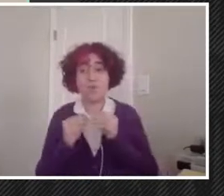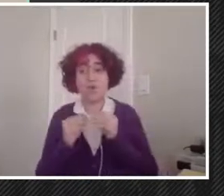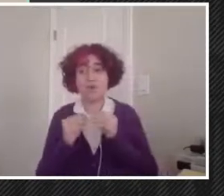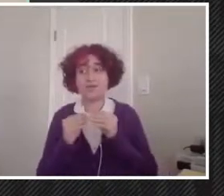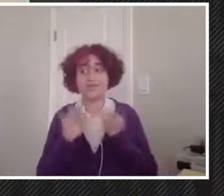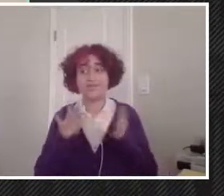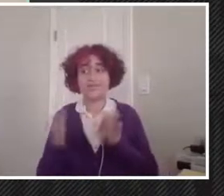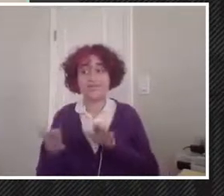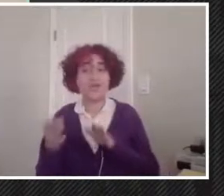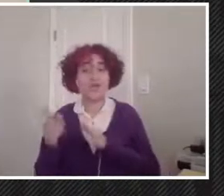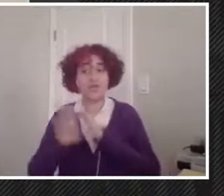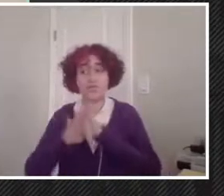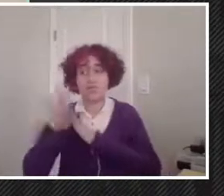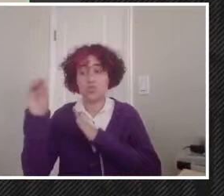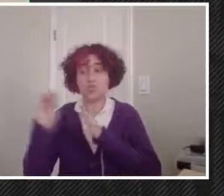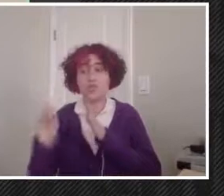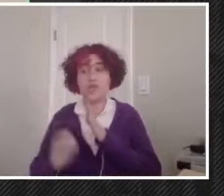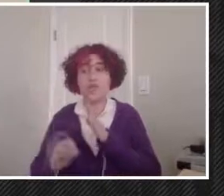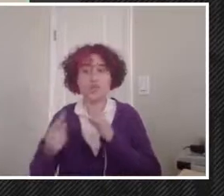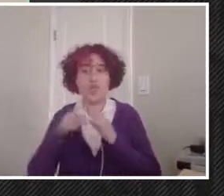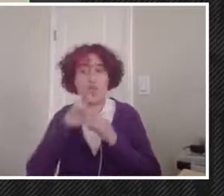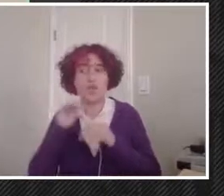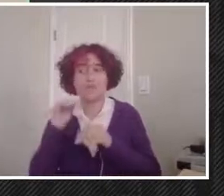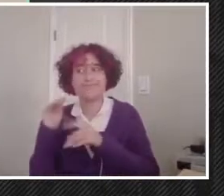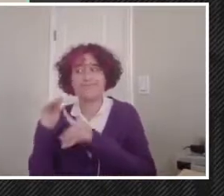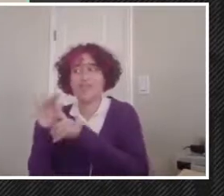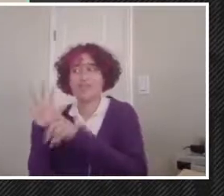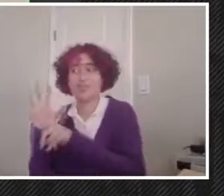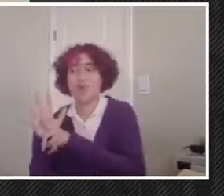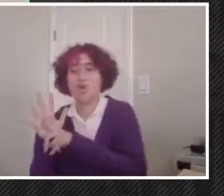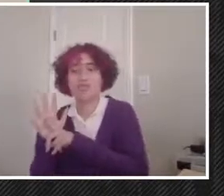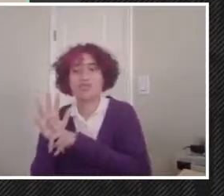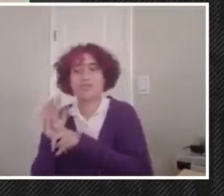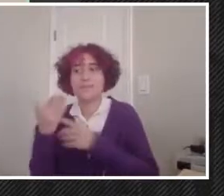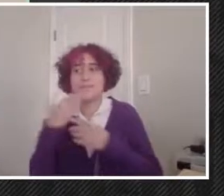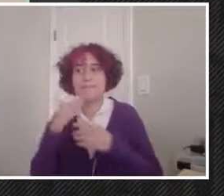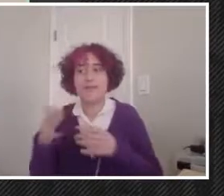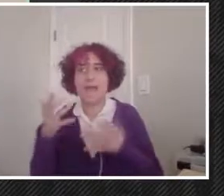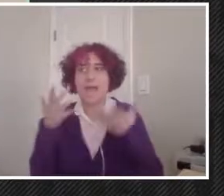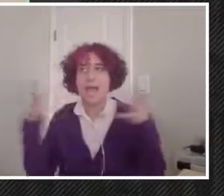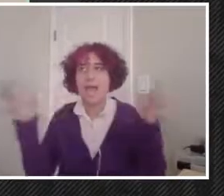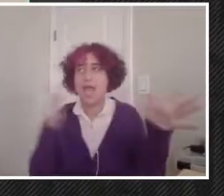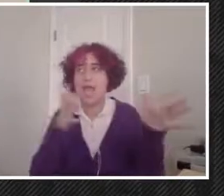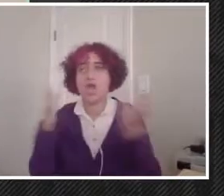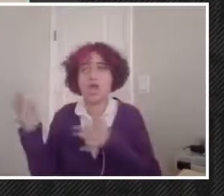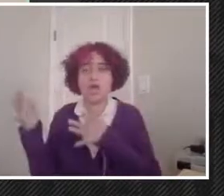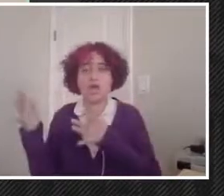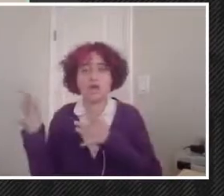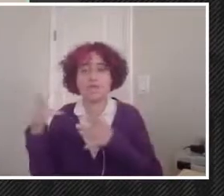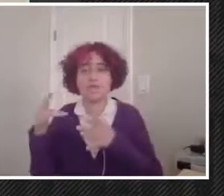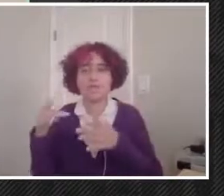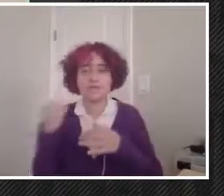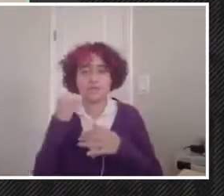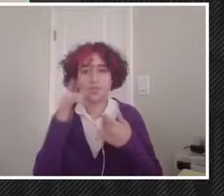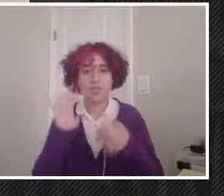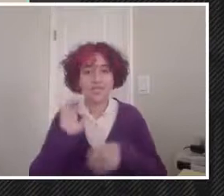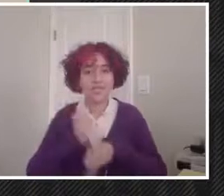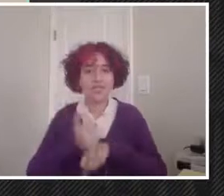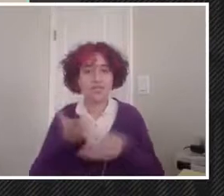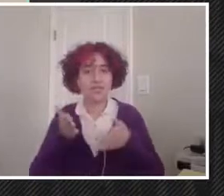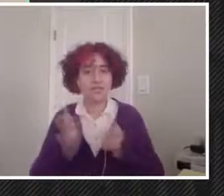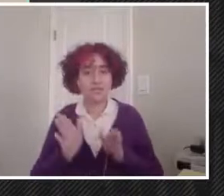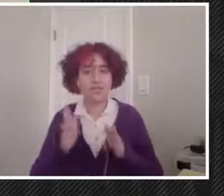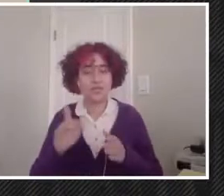The building of the interstate highway system built off of urban renewal, which built off of redlining before that. And